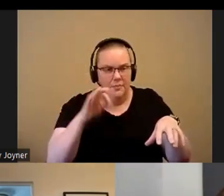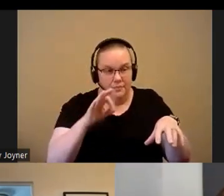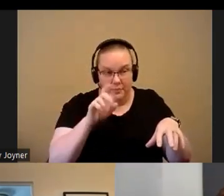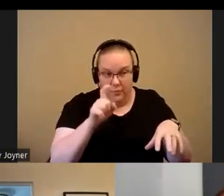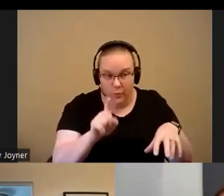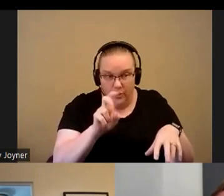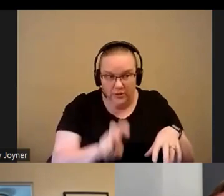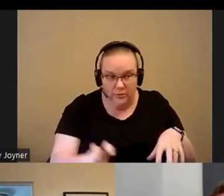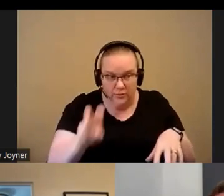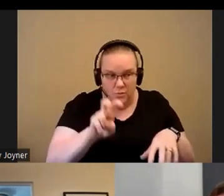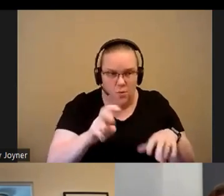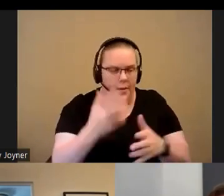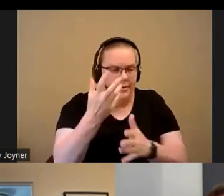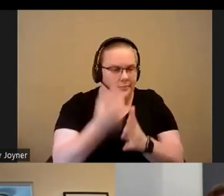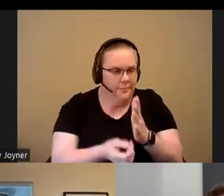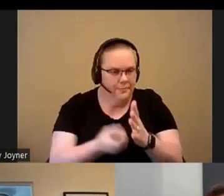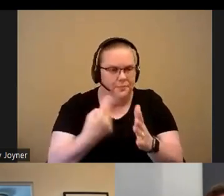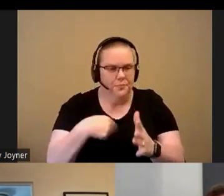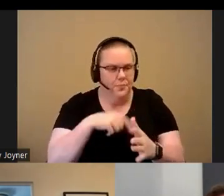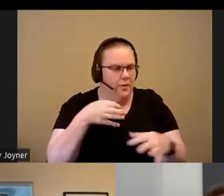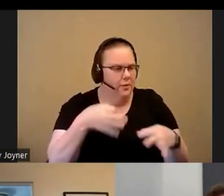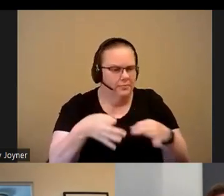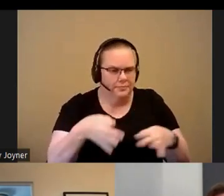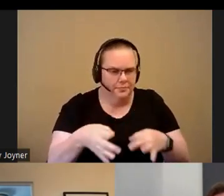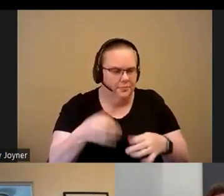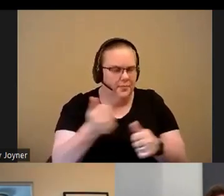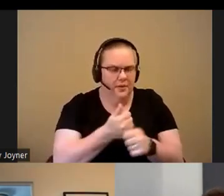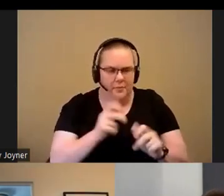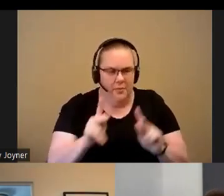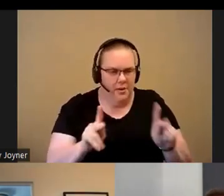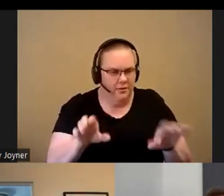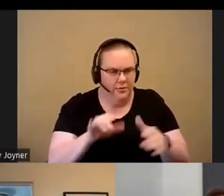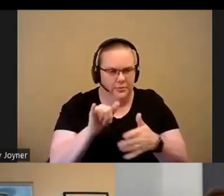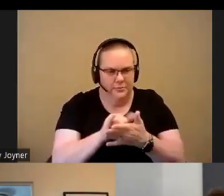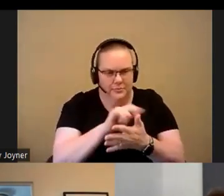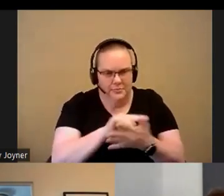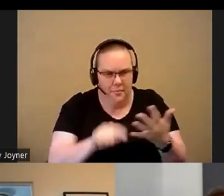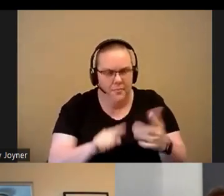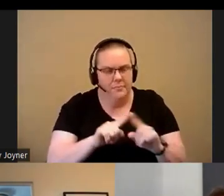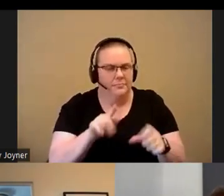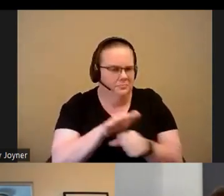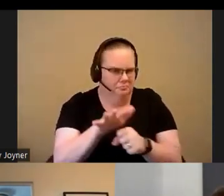with like a big gap, we could just sort of explain what everyone's doing in between. That would be fine. We've done that plenty, but